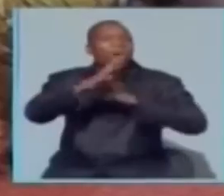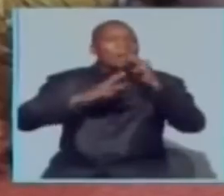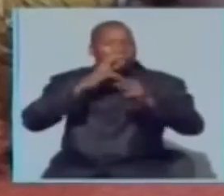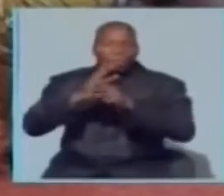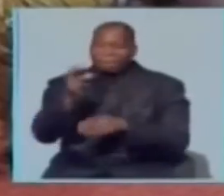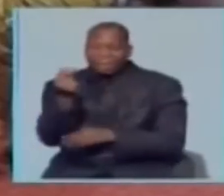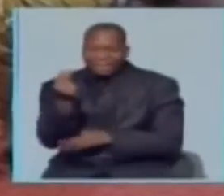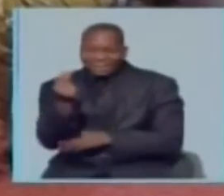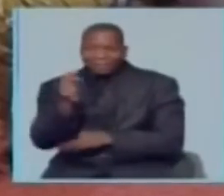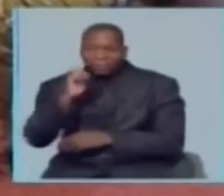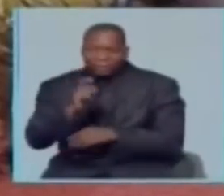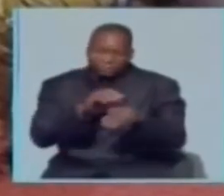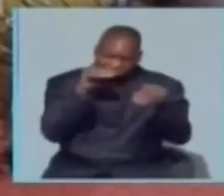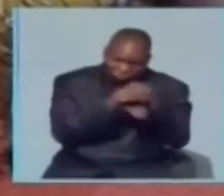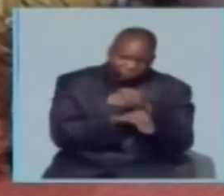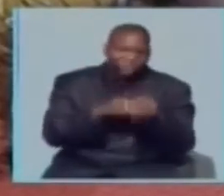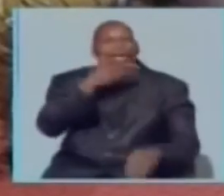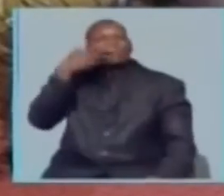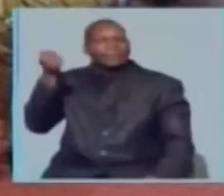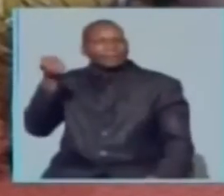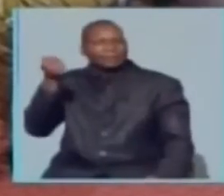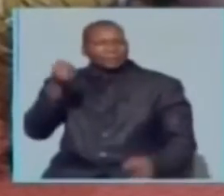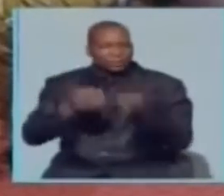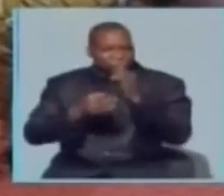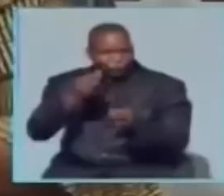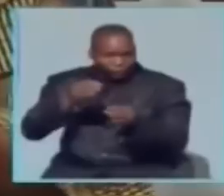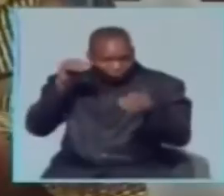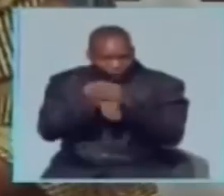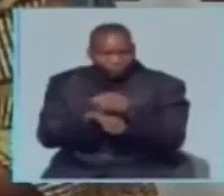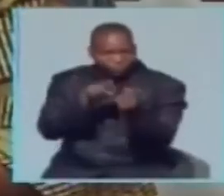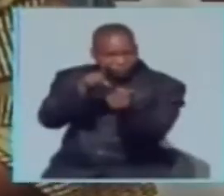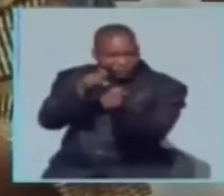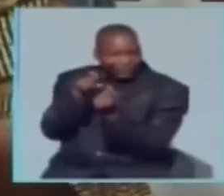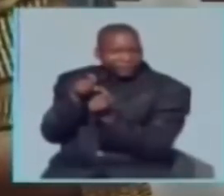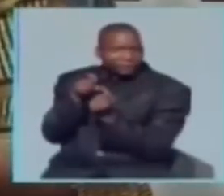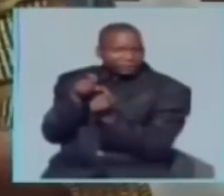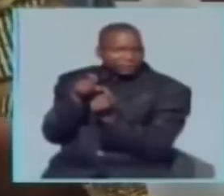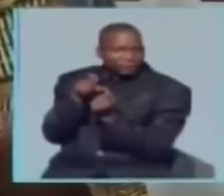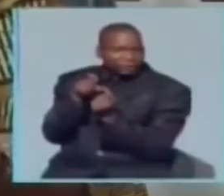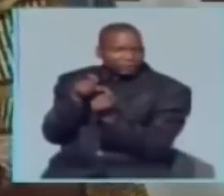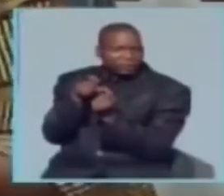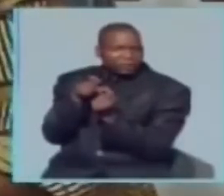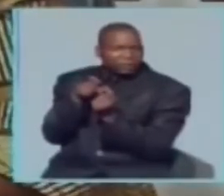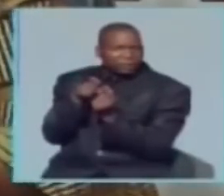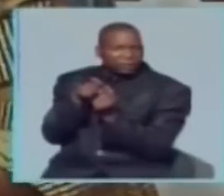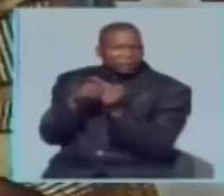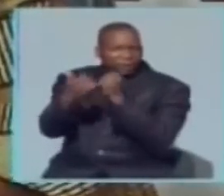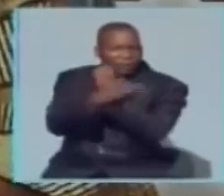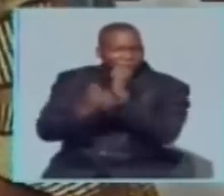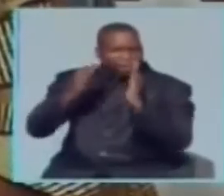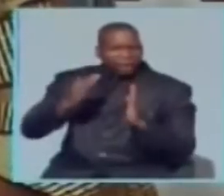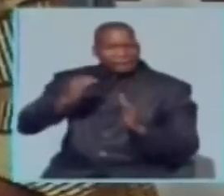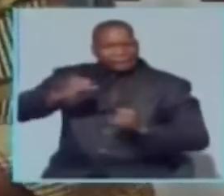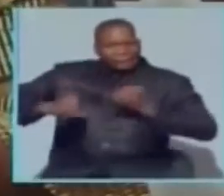invest. And if we're going to be able to attract that investment so that over time citizens can enjoy